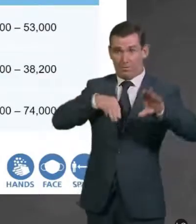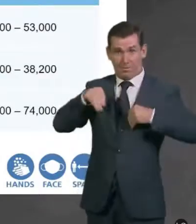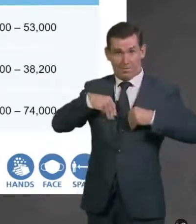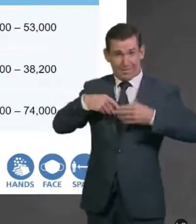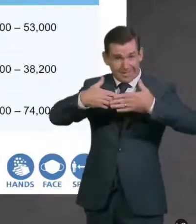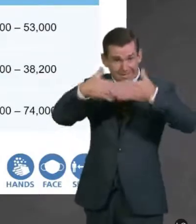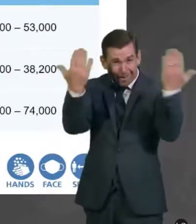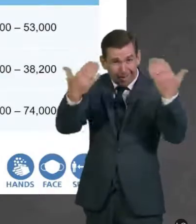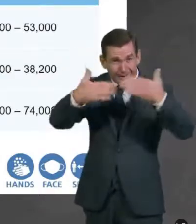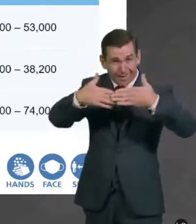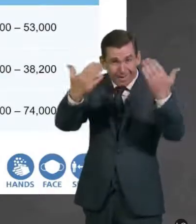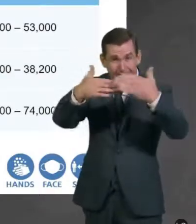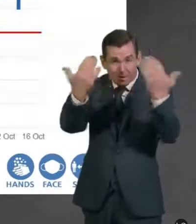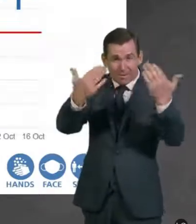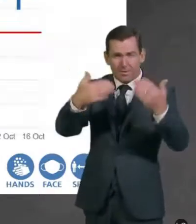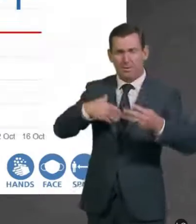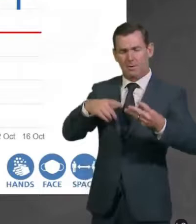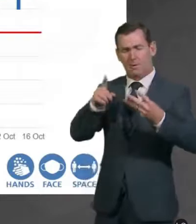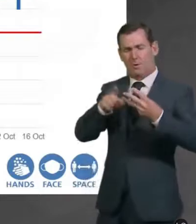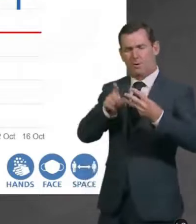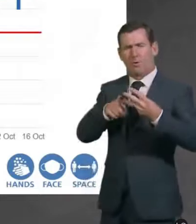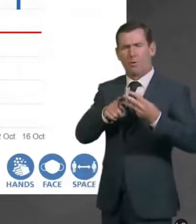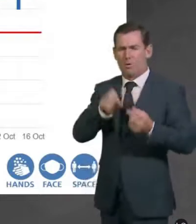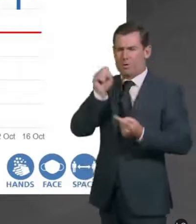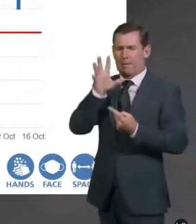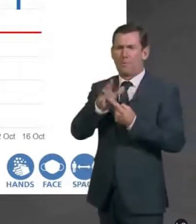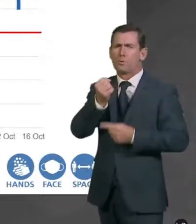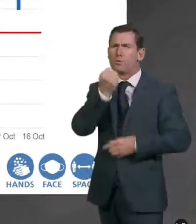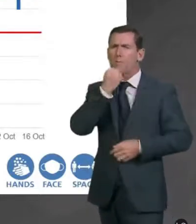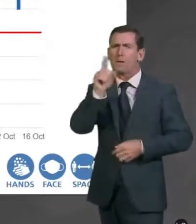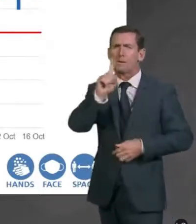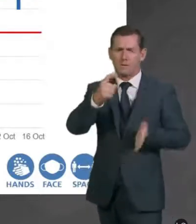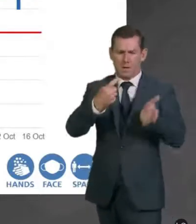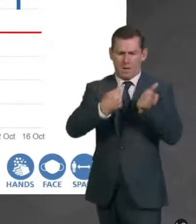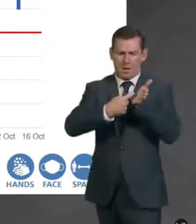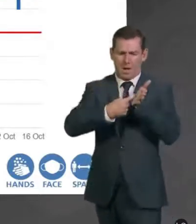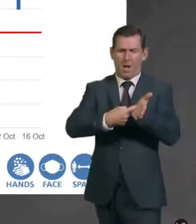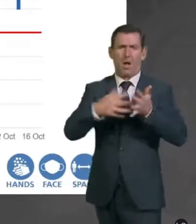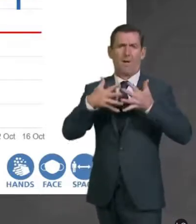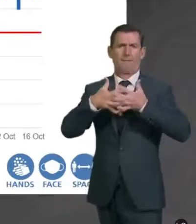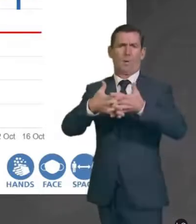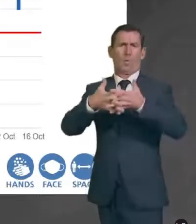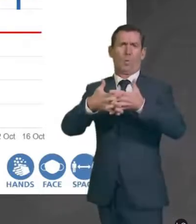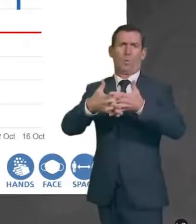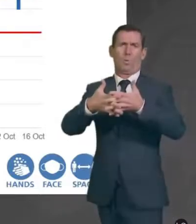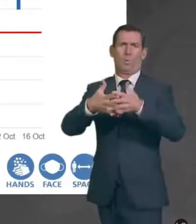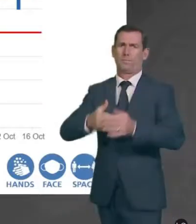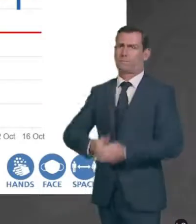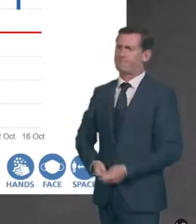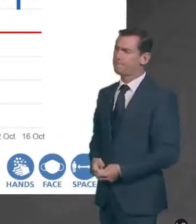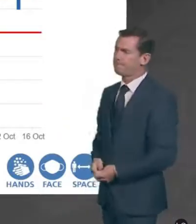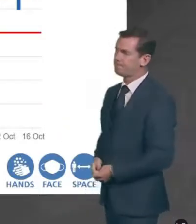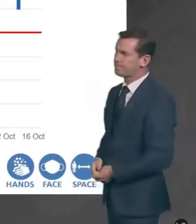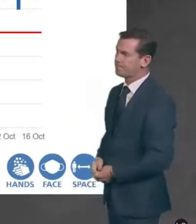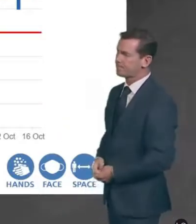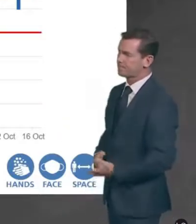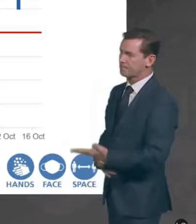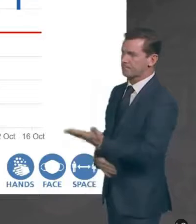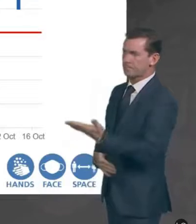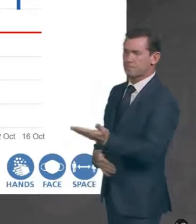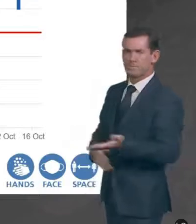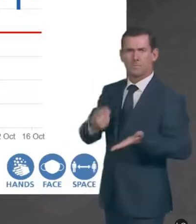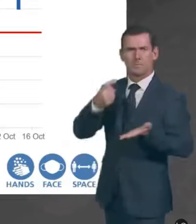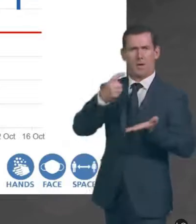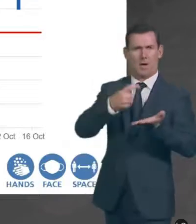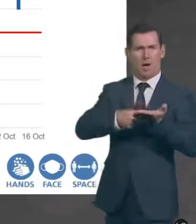the R value. Next slide, please. And here what we've shown is the R range. And you remember it's not a single